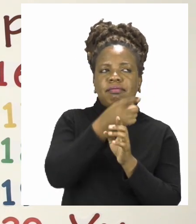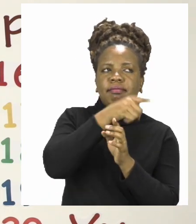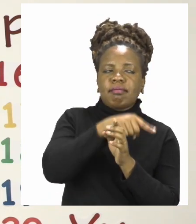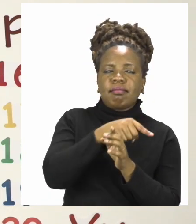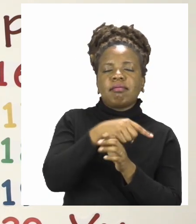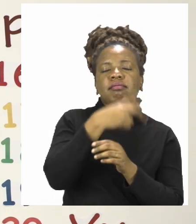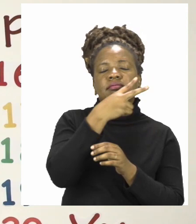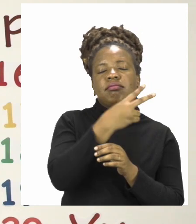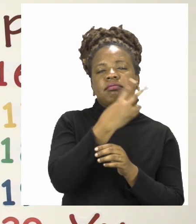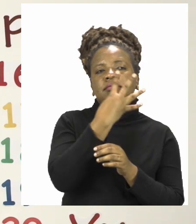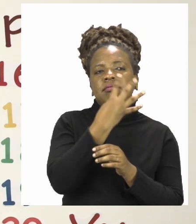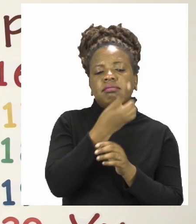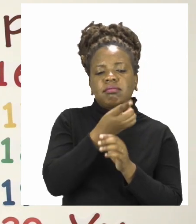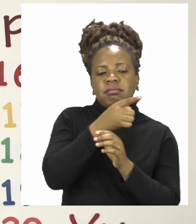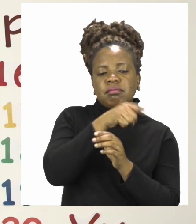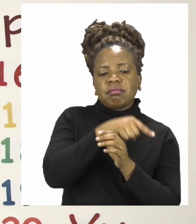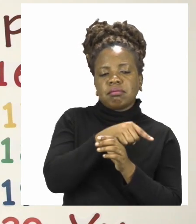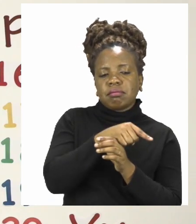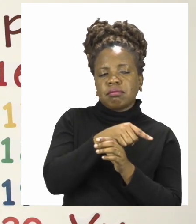23,